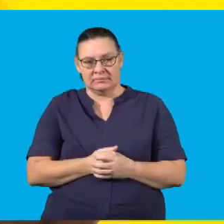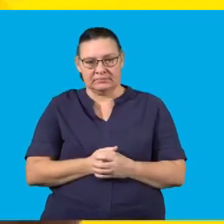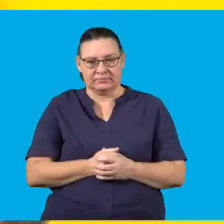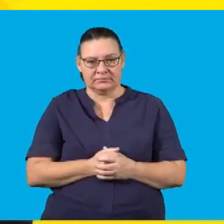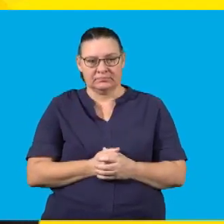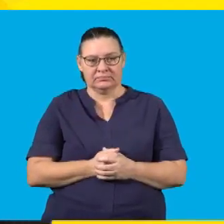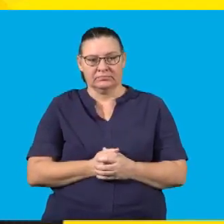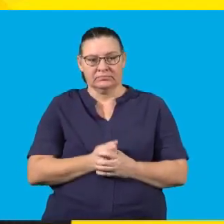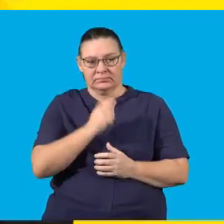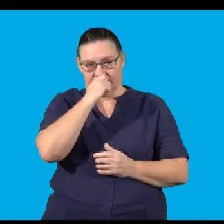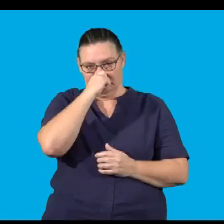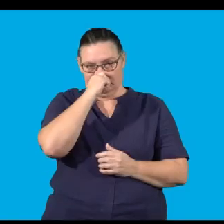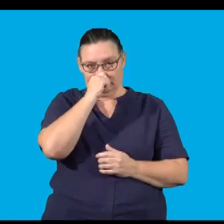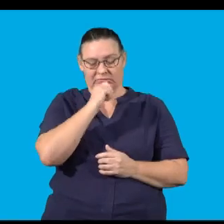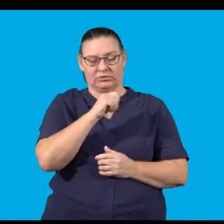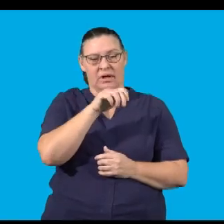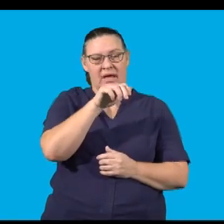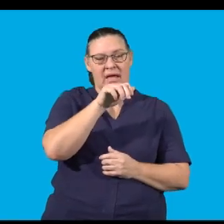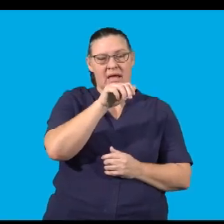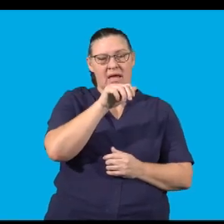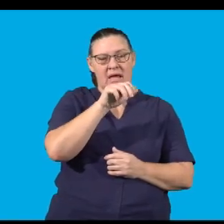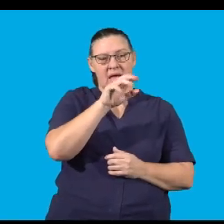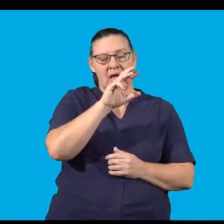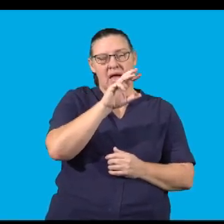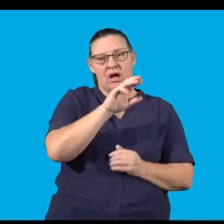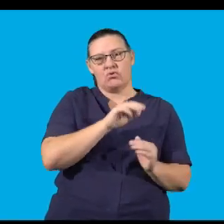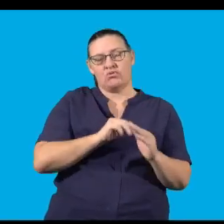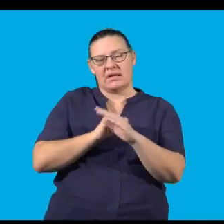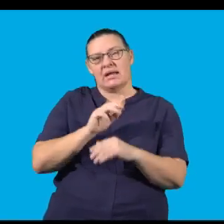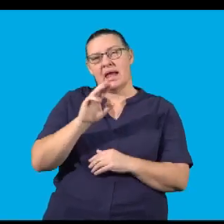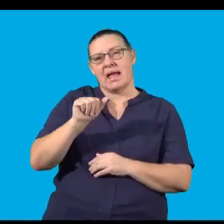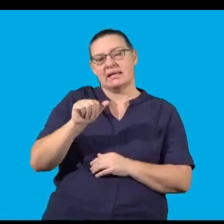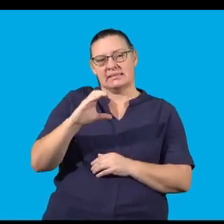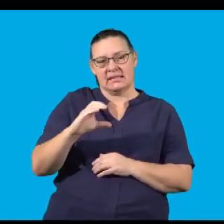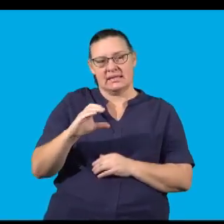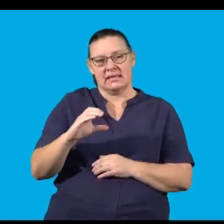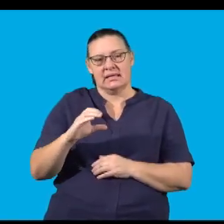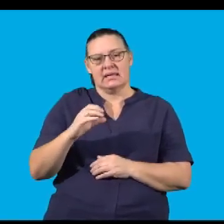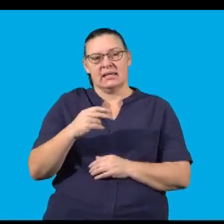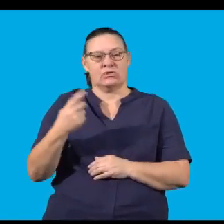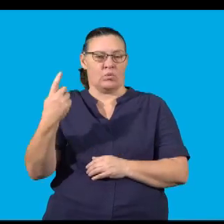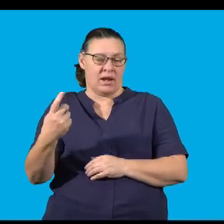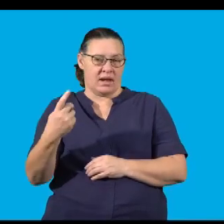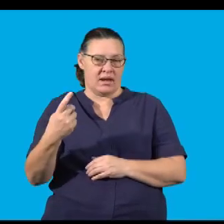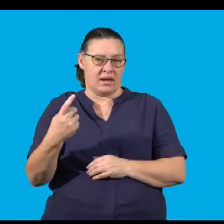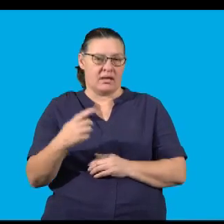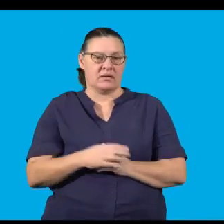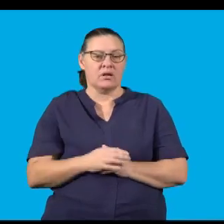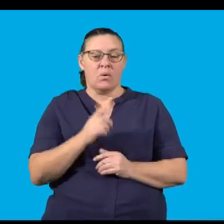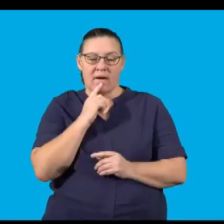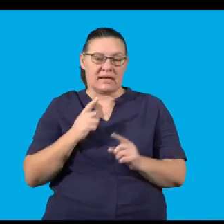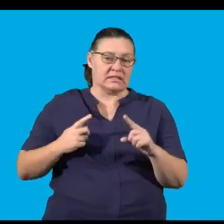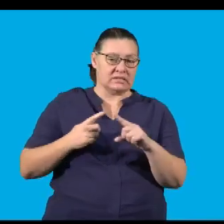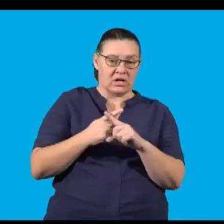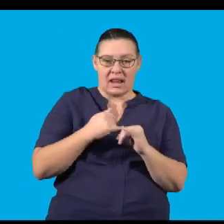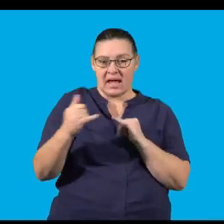answer. So I've got that the gradient of AC is equal to 1. If I want to show the angle at the point